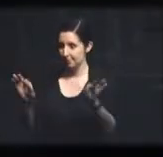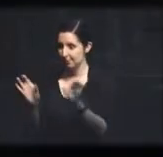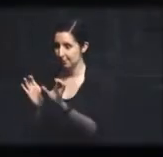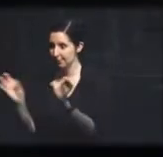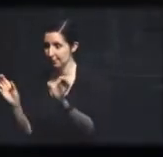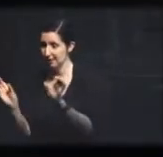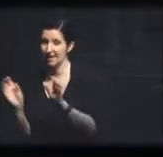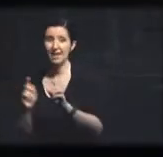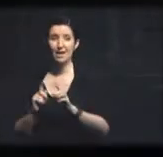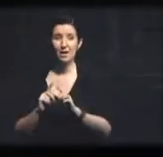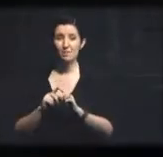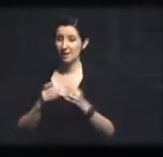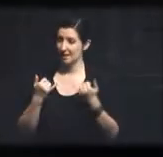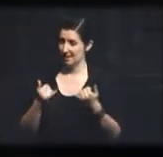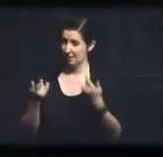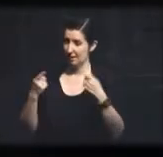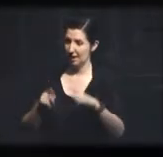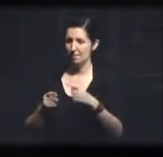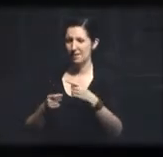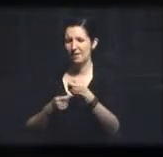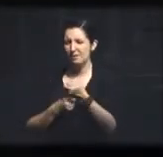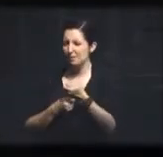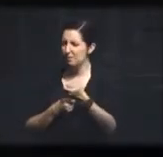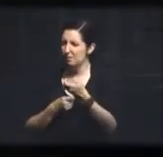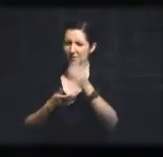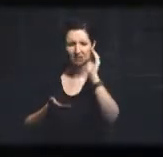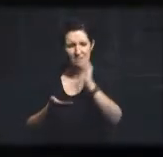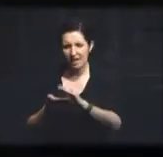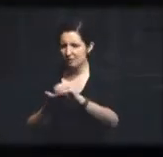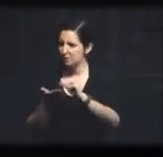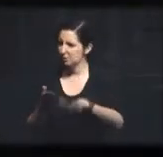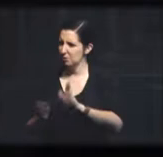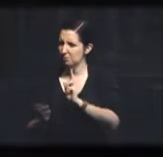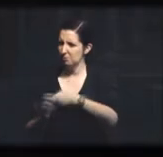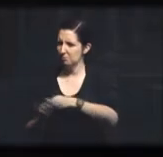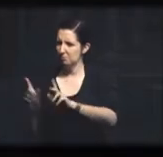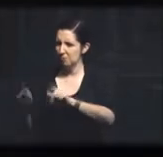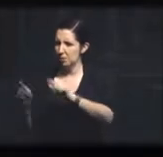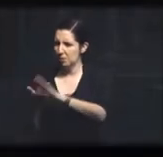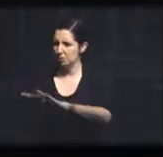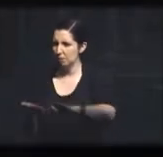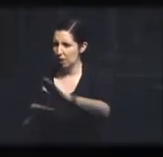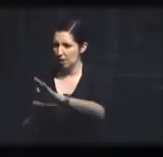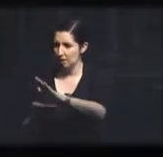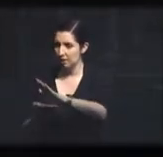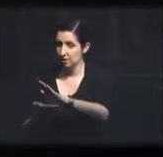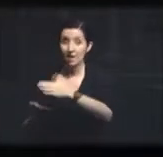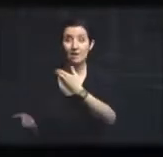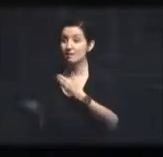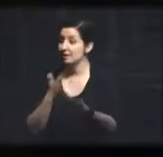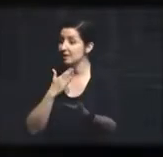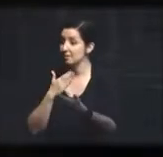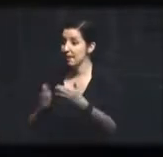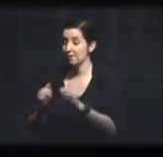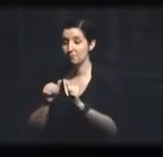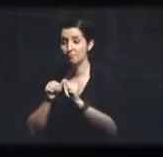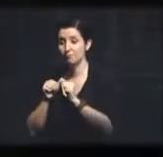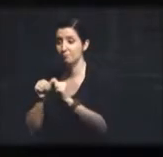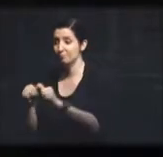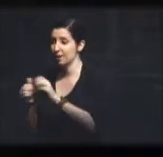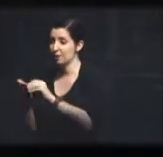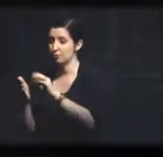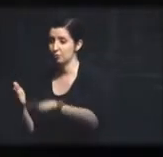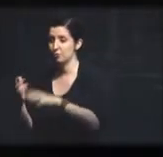So even as we have fewer students that we're getting to serve, we're increasing the number of students significantly who